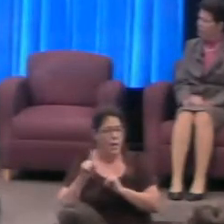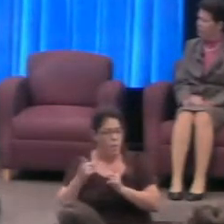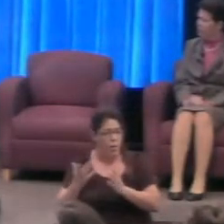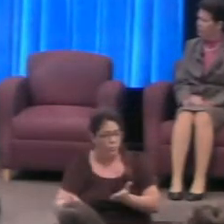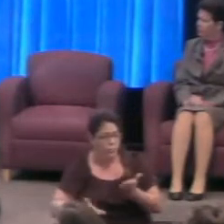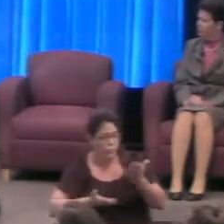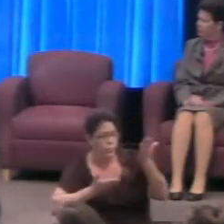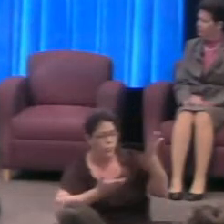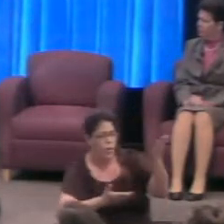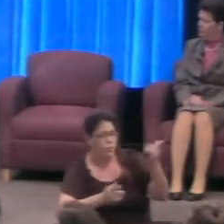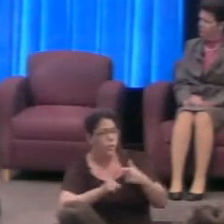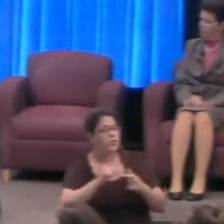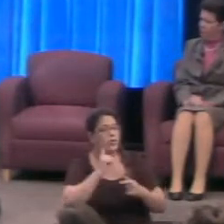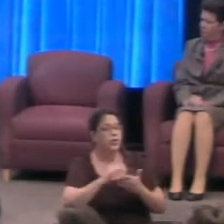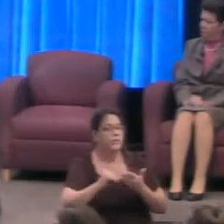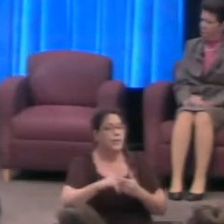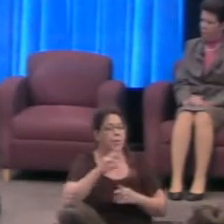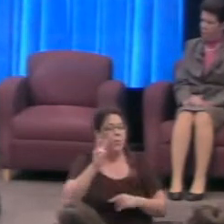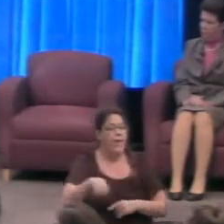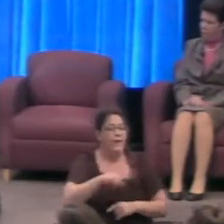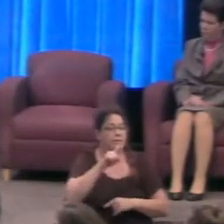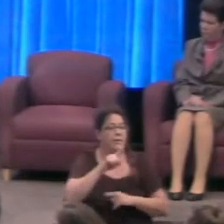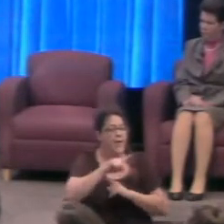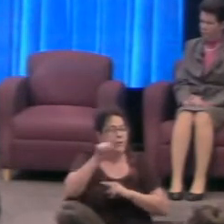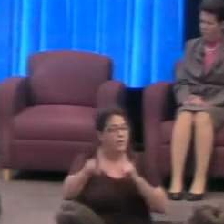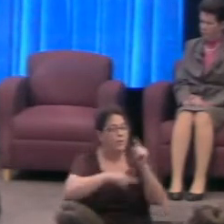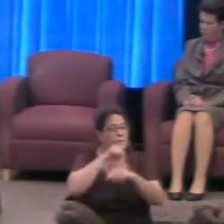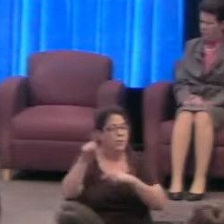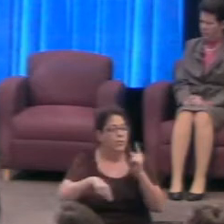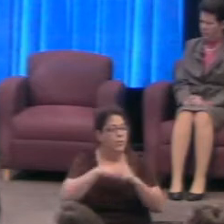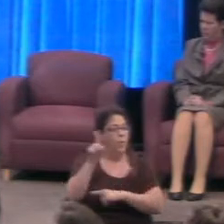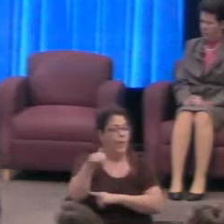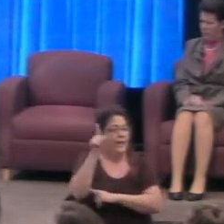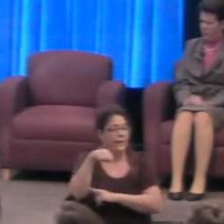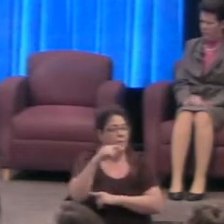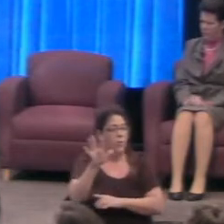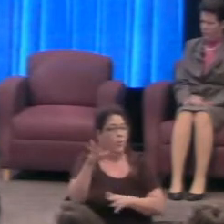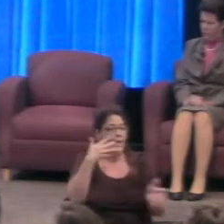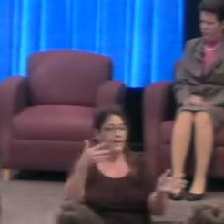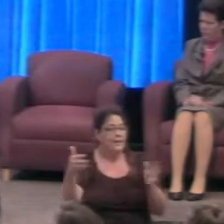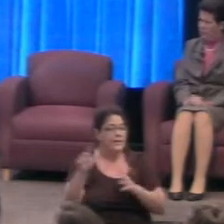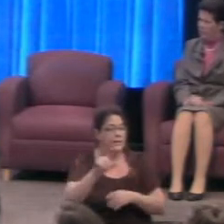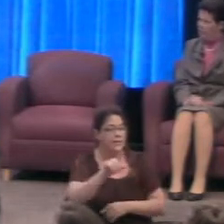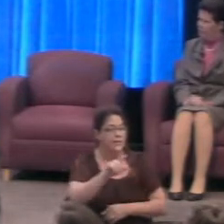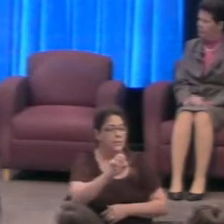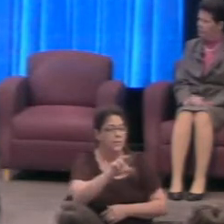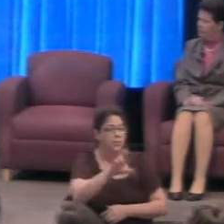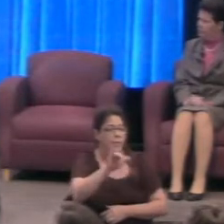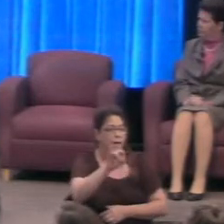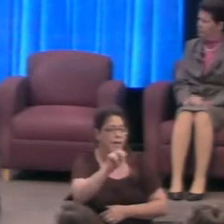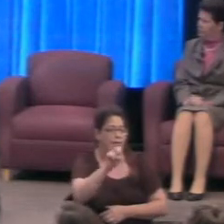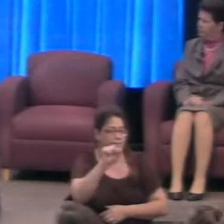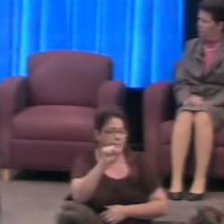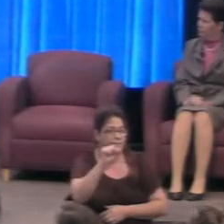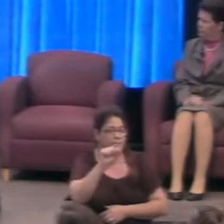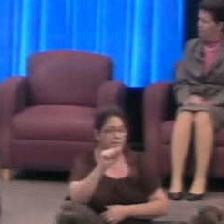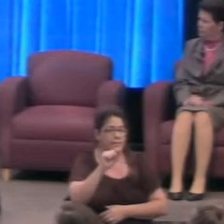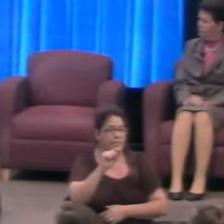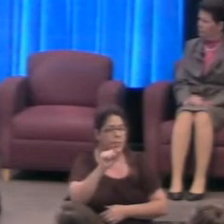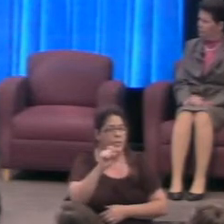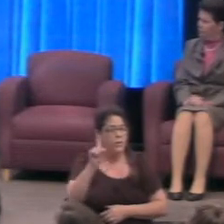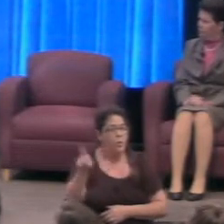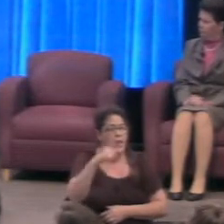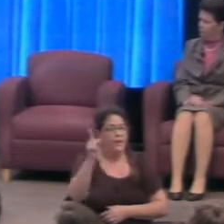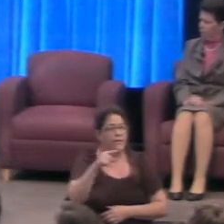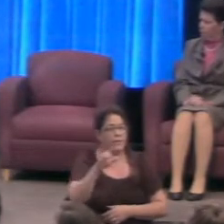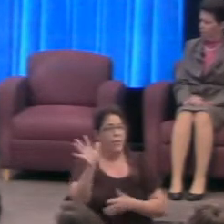opposing the wind farm, Janet reached out to the company proposing the wind turbines and the Kern